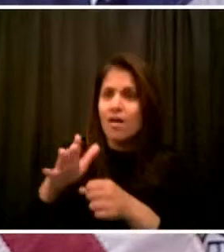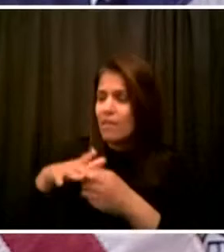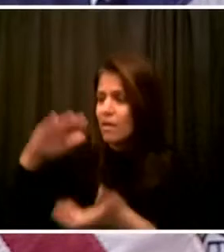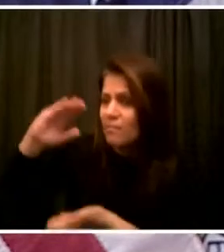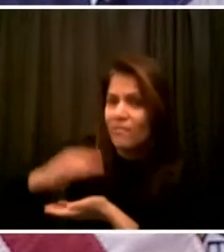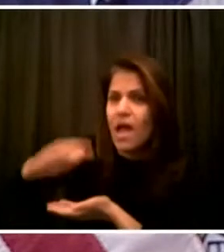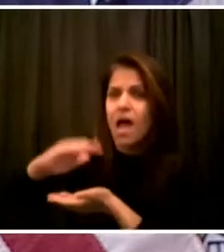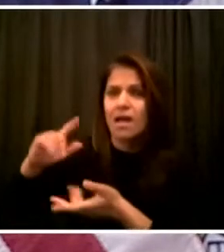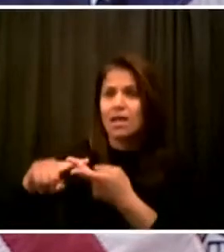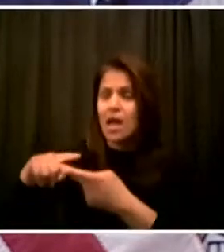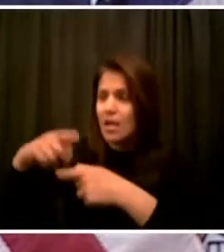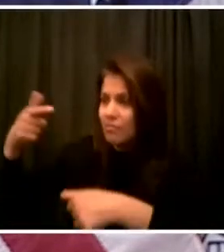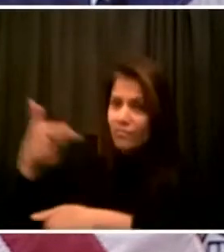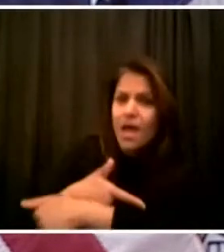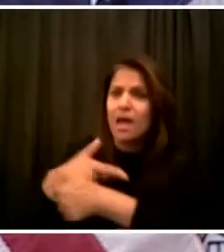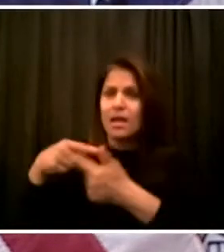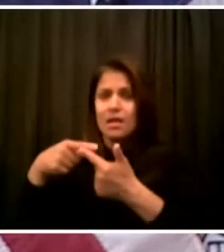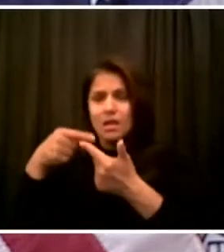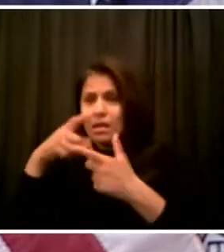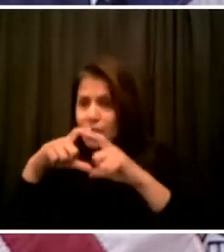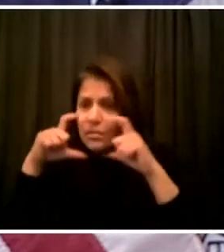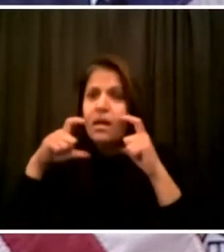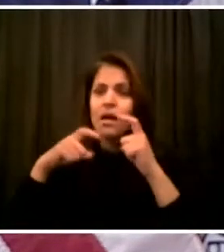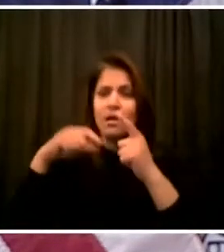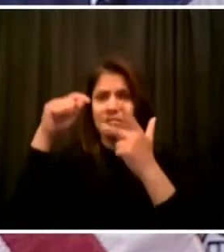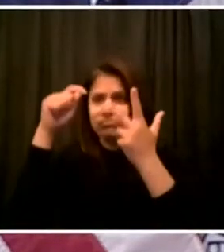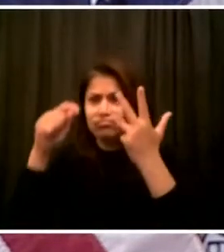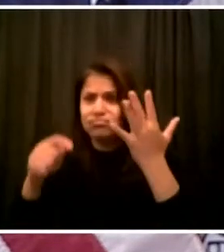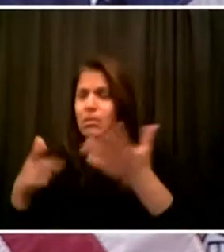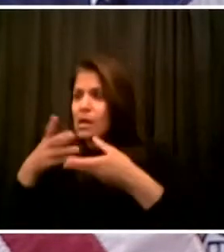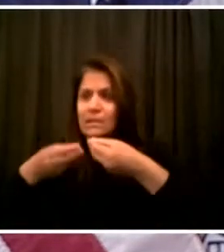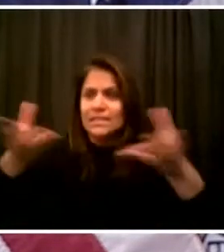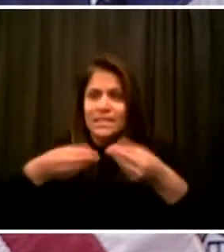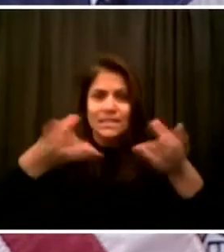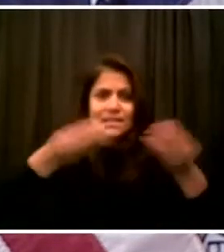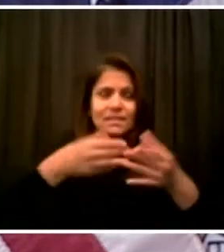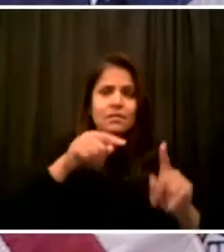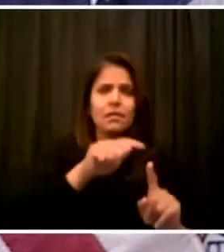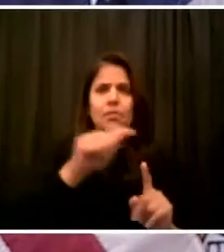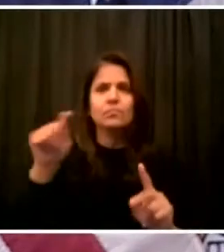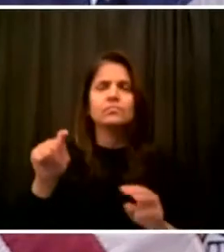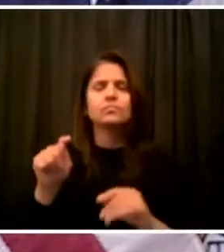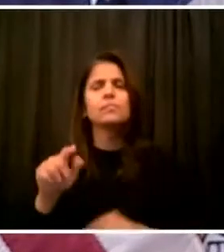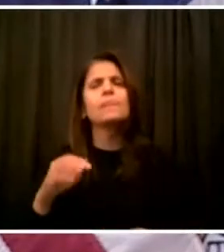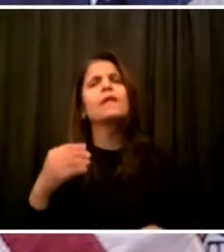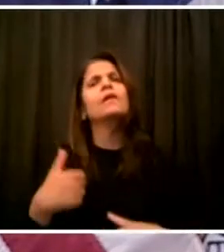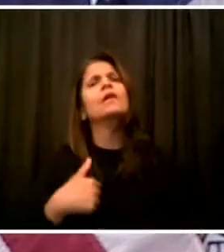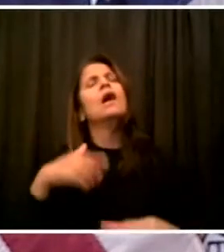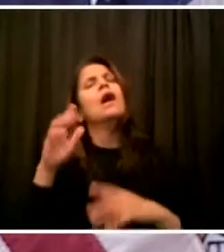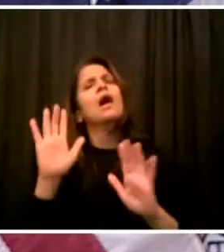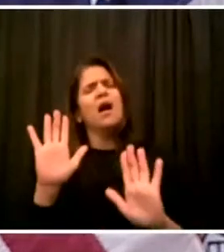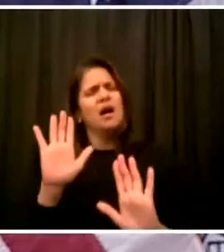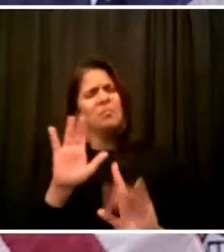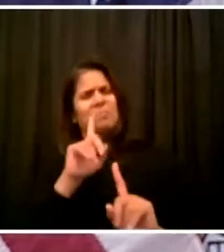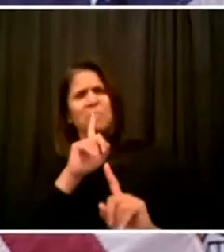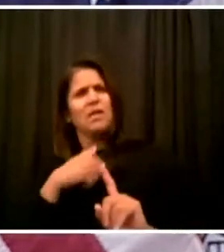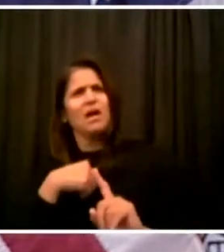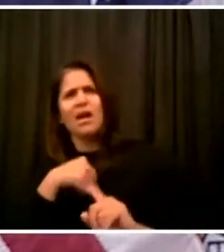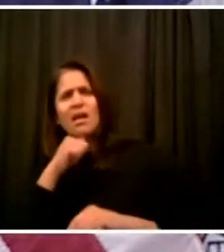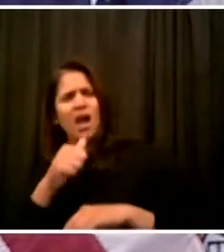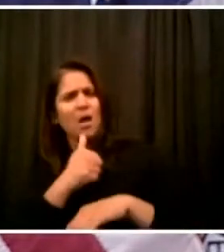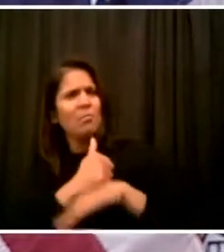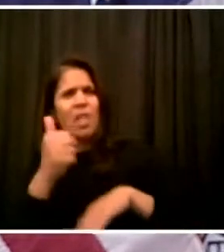And I cannot fault them for a moment that even with their instincts, again, since our chief contracting